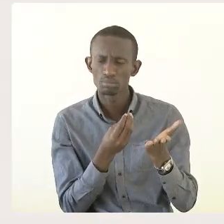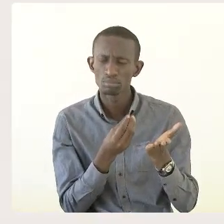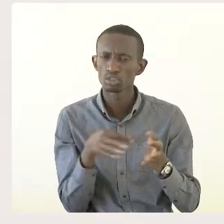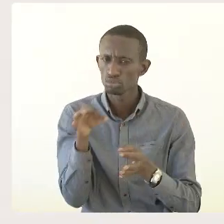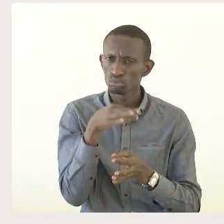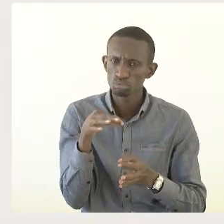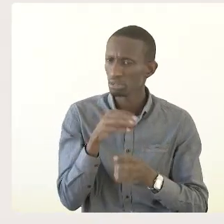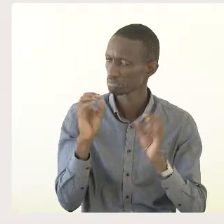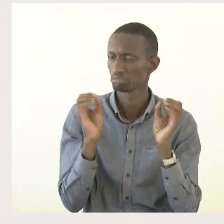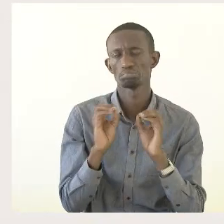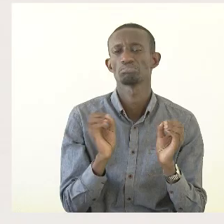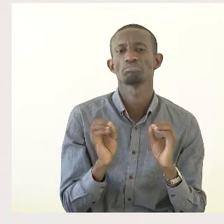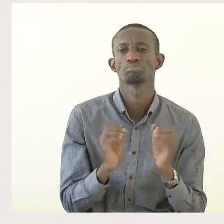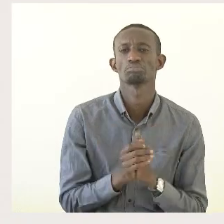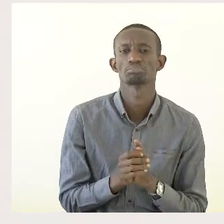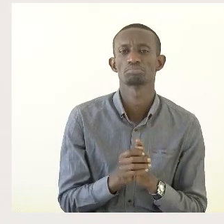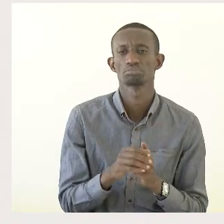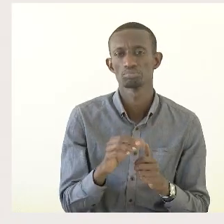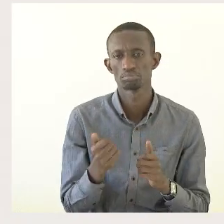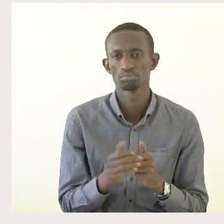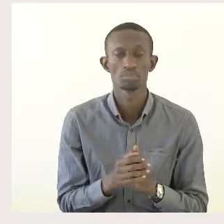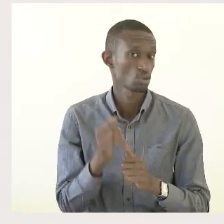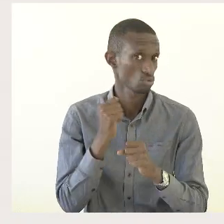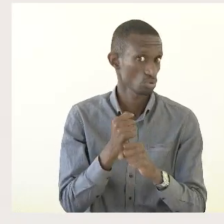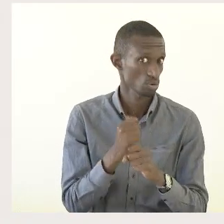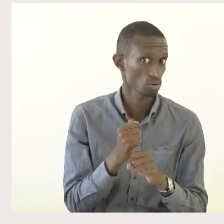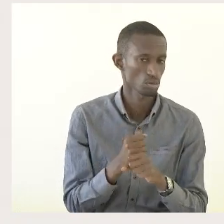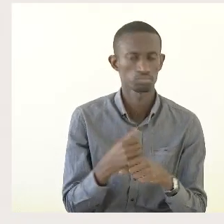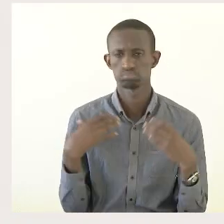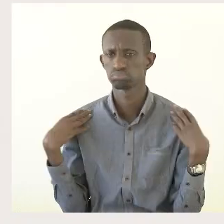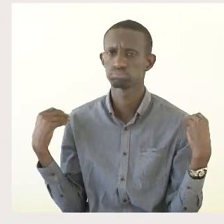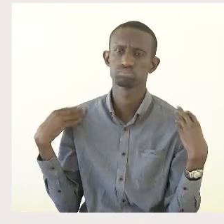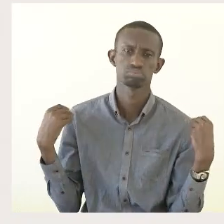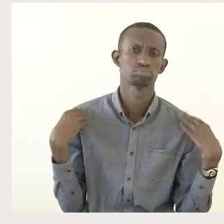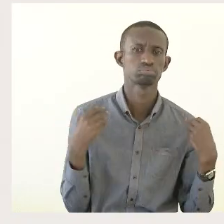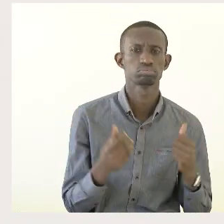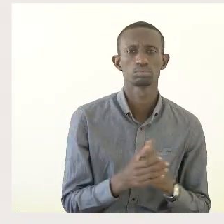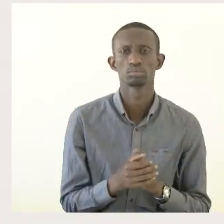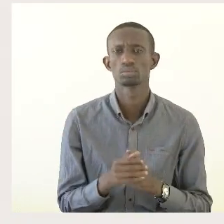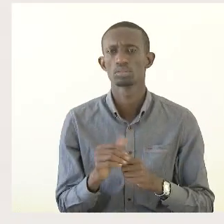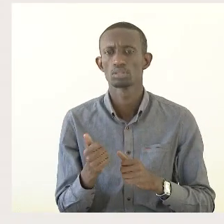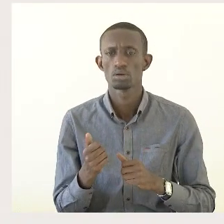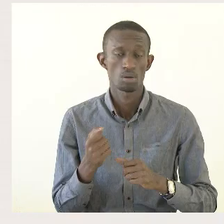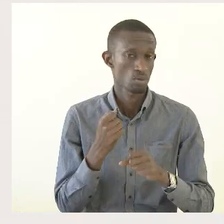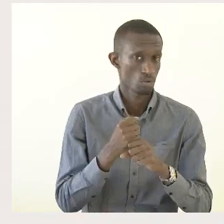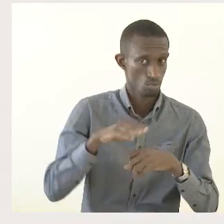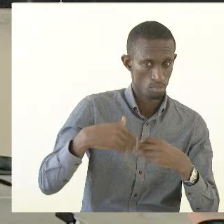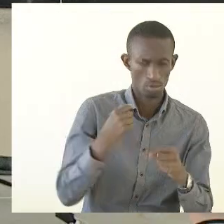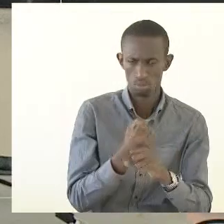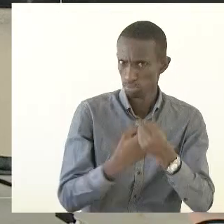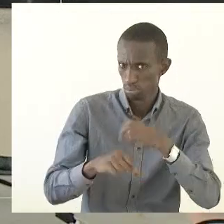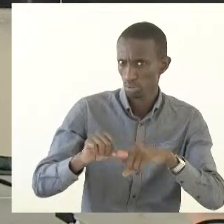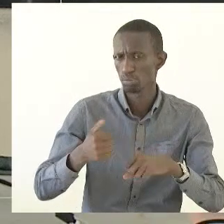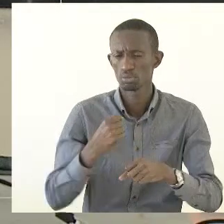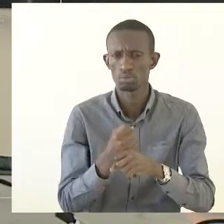Surely, I'm very happy to share with you that lesson. We did a practical part of it. I'm now doing it a theoretical part of it so that you can note it. Once you